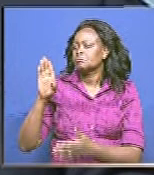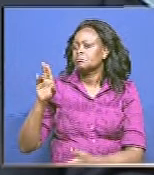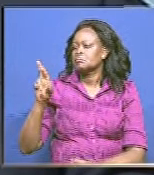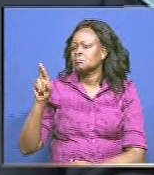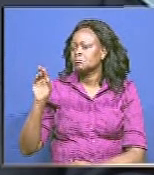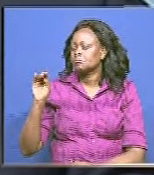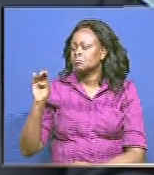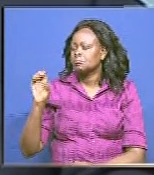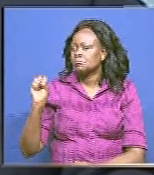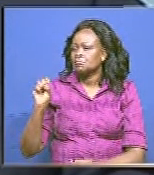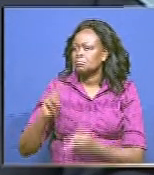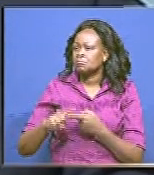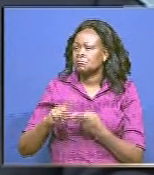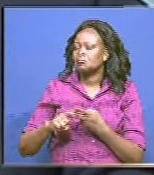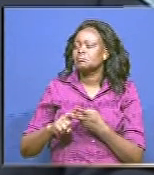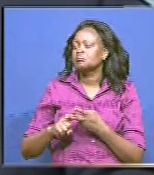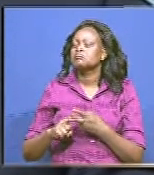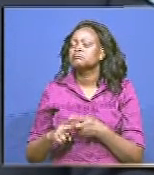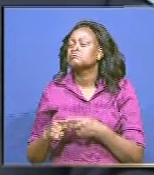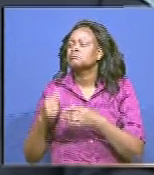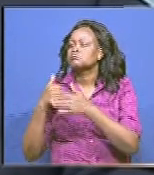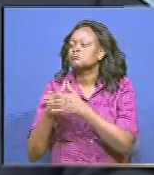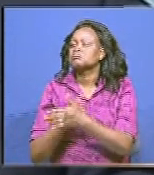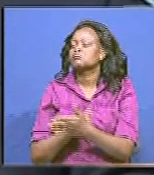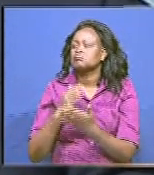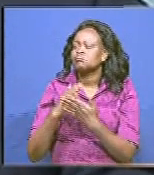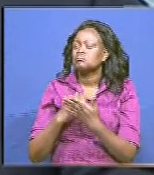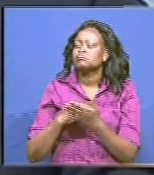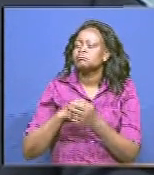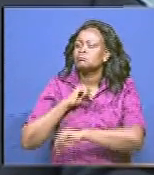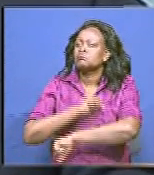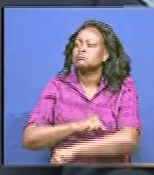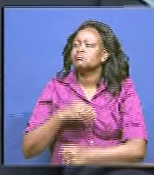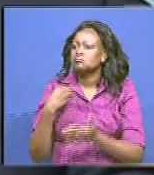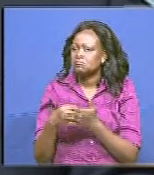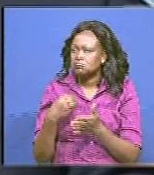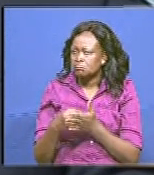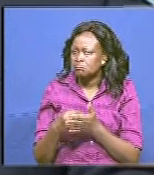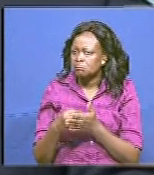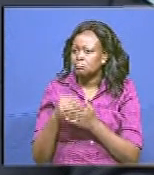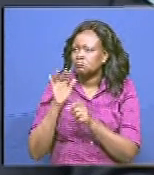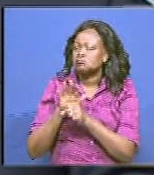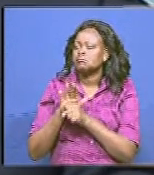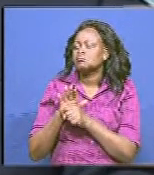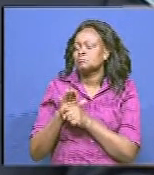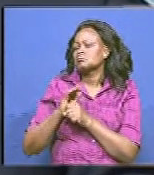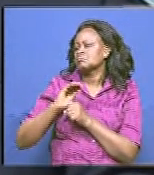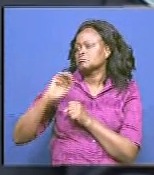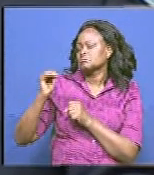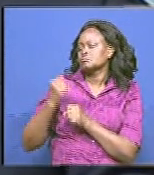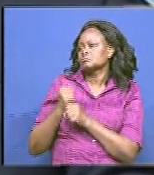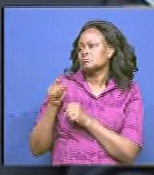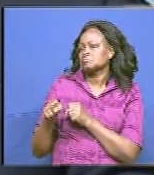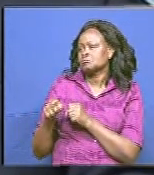on scholarship programs. Yes. That is the direction most of the counties have done. Mm-hmm. Is that also what you are doing? That's exactly what we've done in Tana